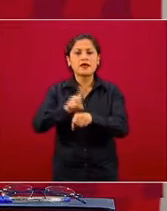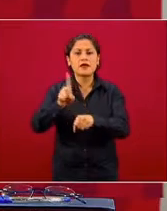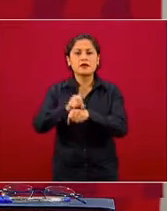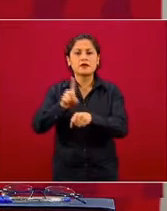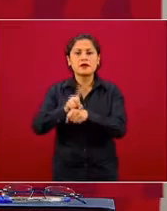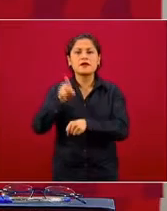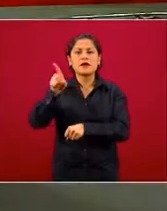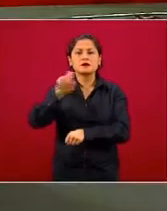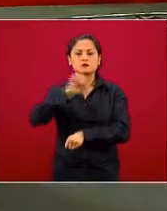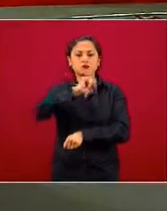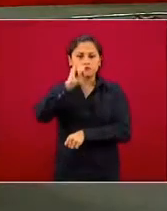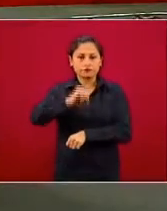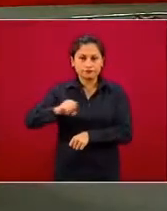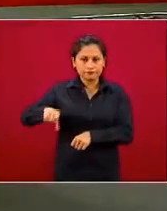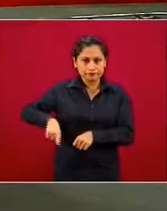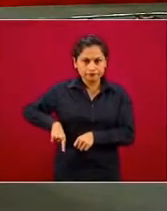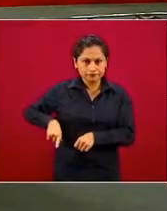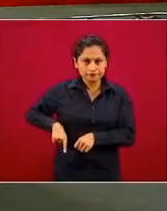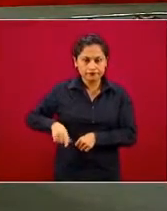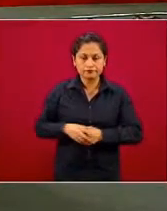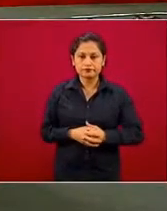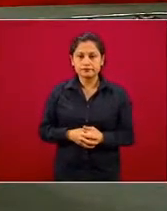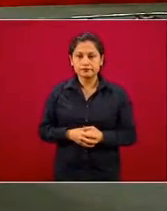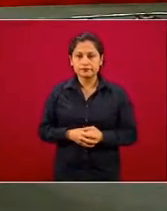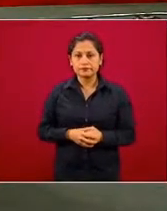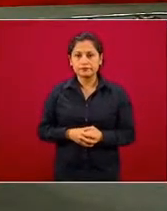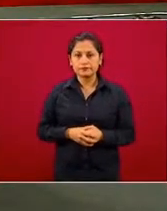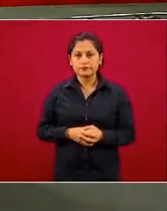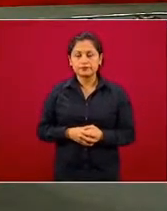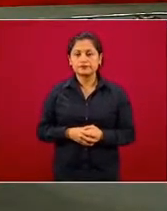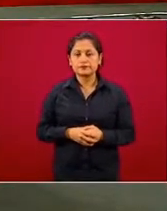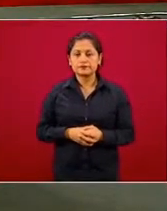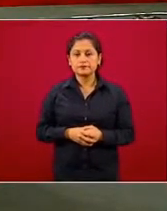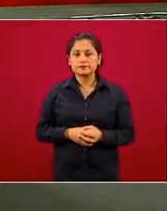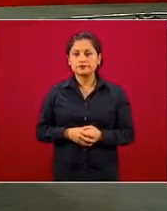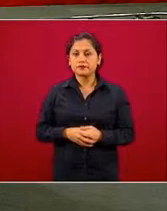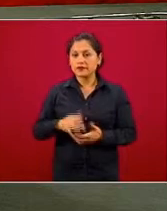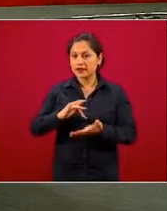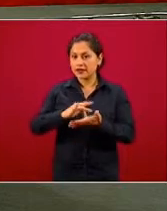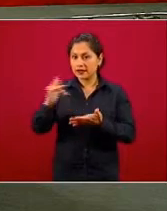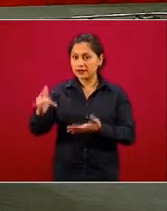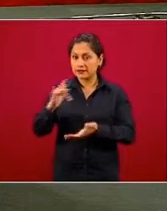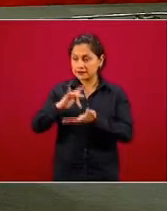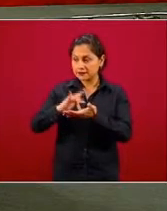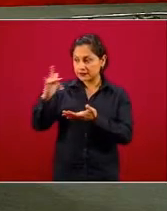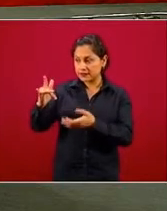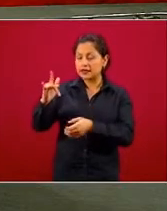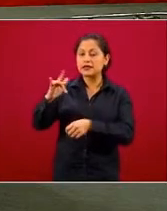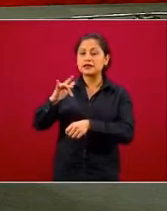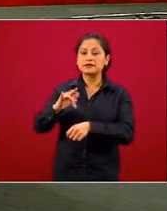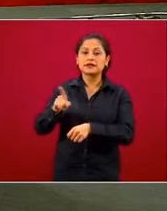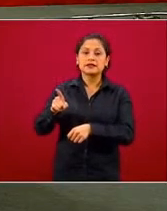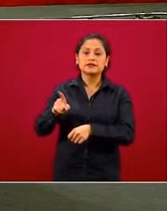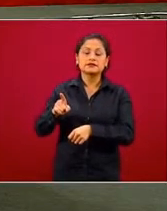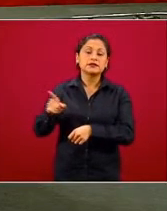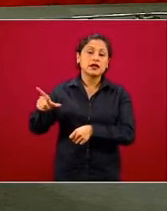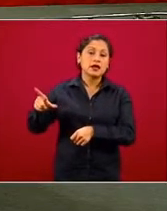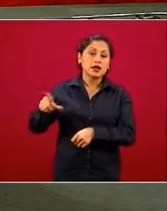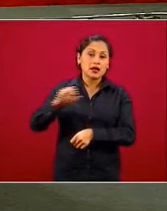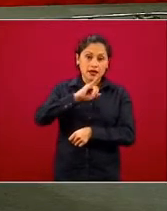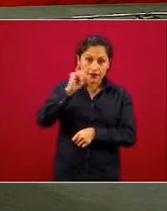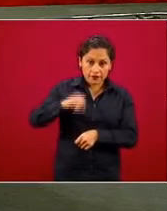Thank you, Dr. Sheinbaum, Governor of the City of Mexico City. Now, to wrap up that